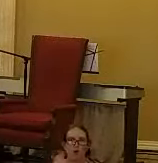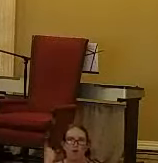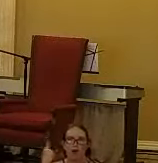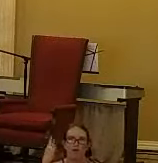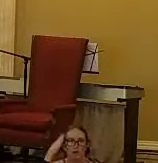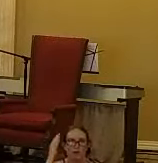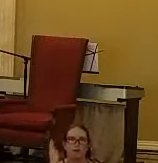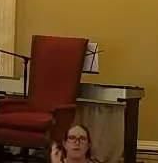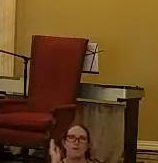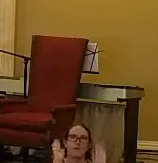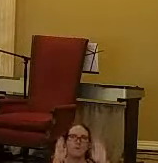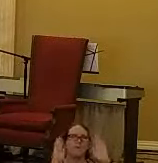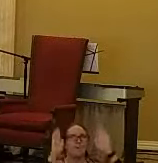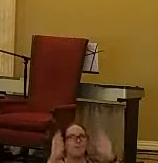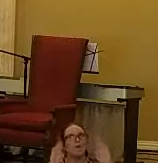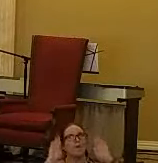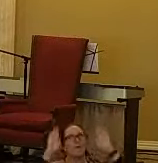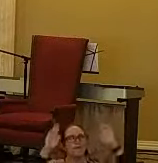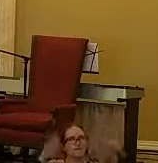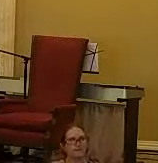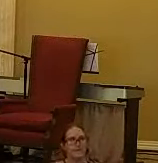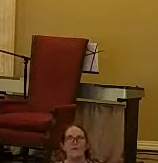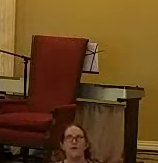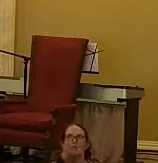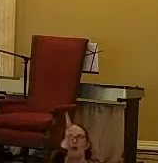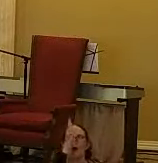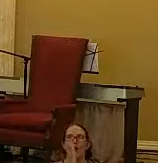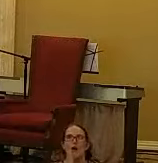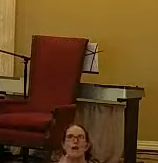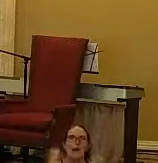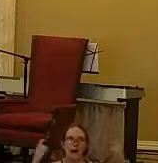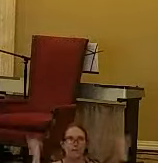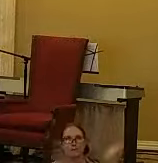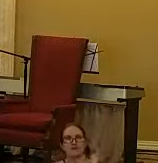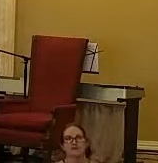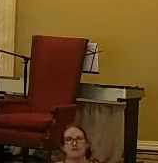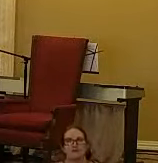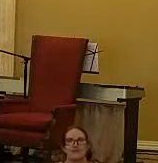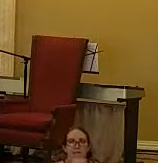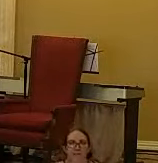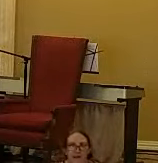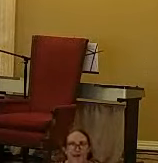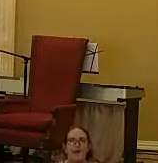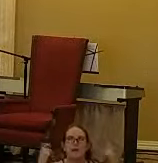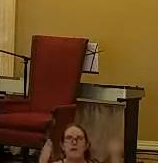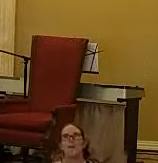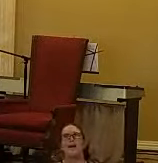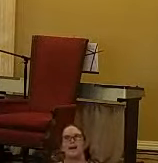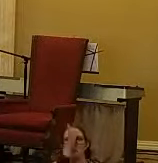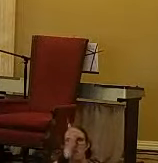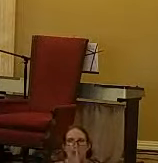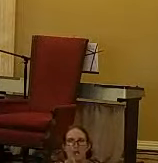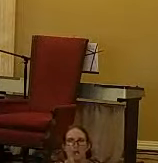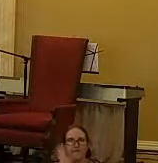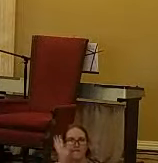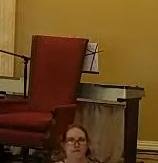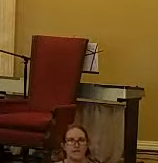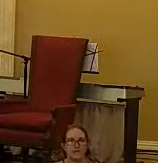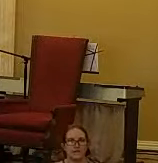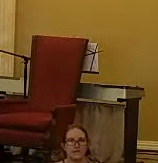the wonder and the awesomeness of our God. Hallelujah, Jesus. Amen. Hallelujah. My God fills